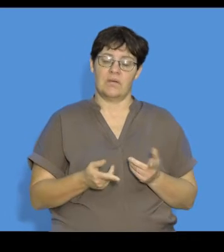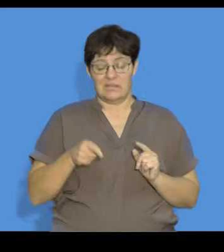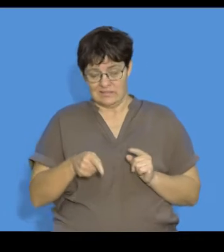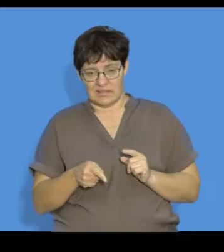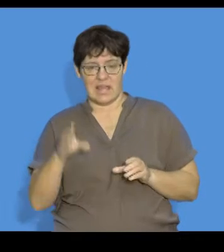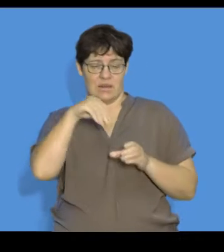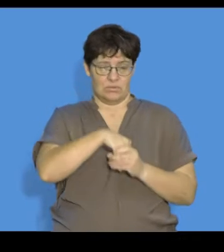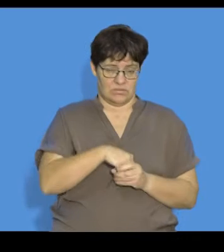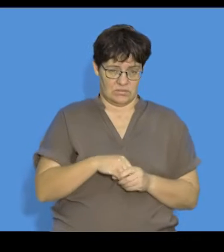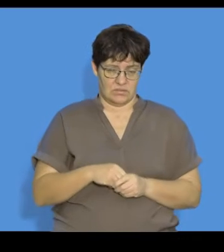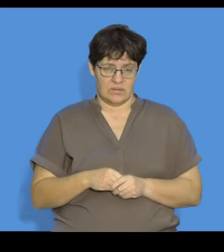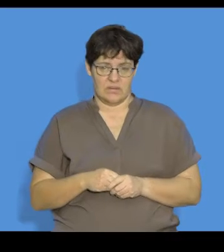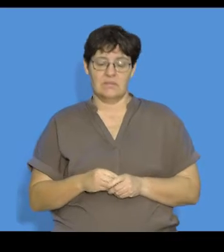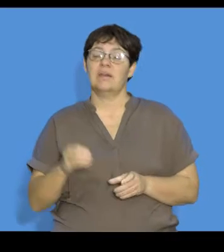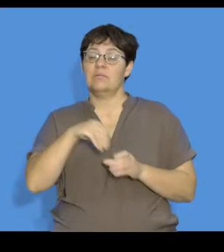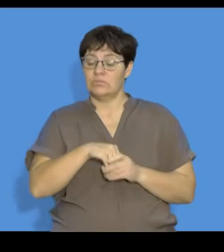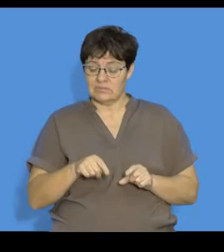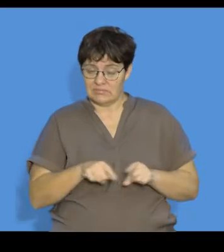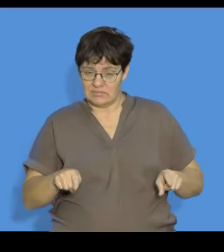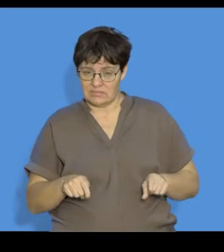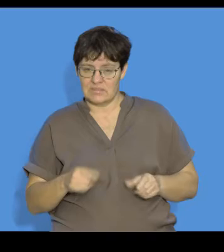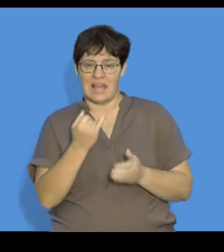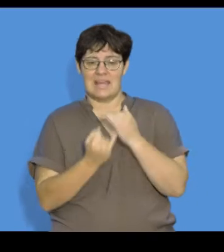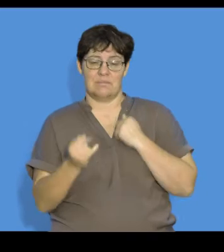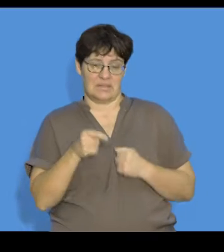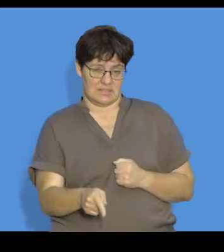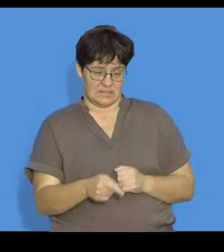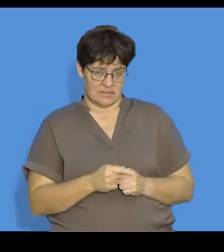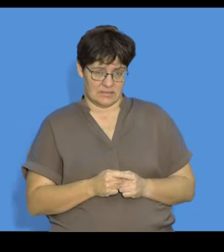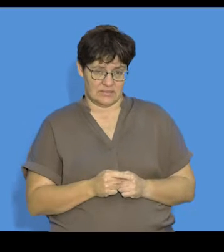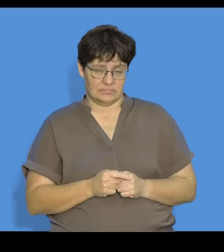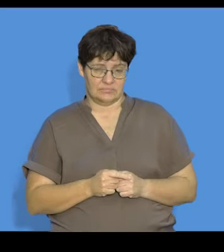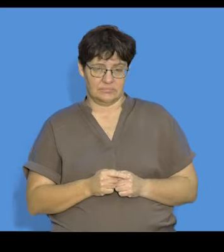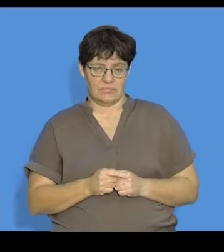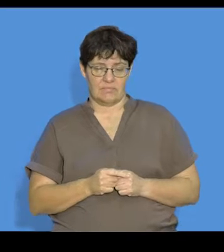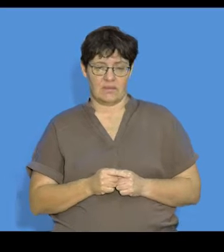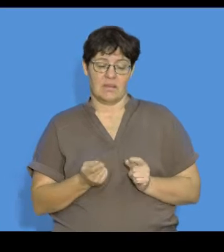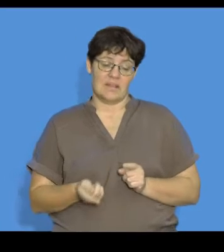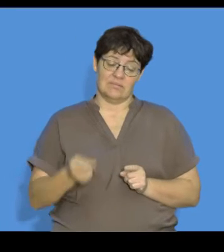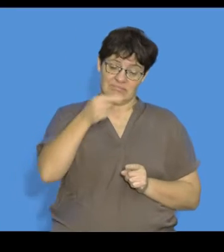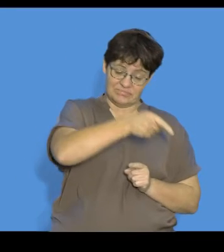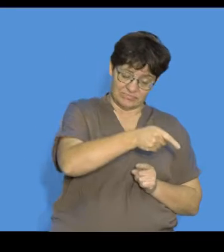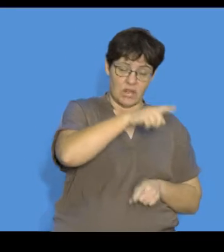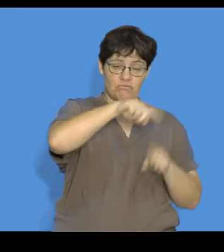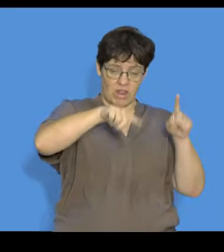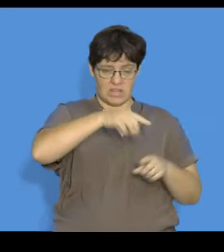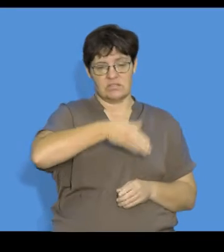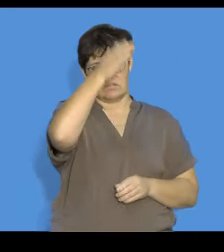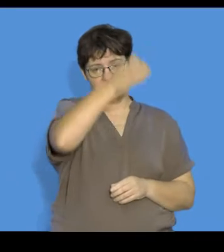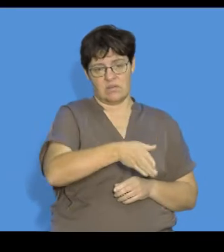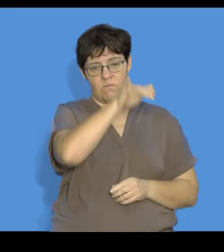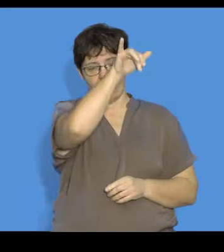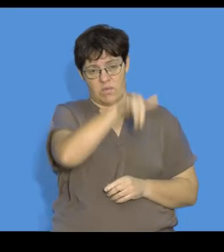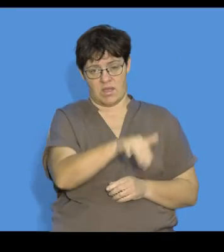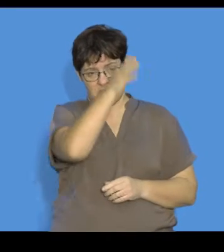input values. Because remember, input will be the independent variable. Therefore, this one will be